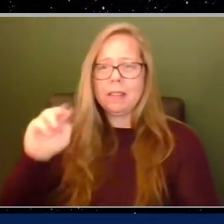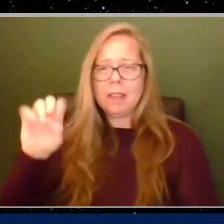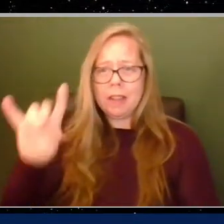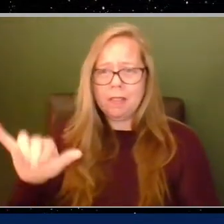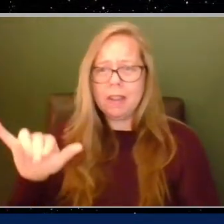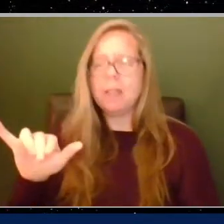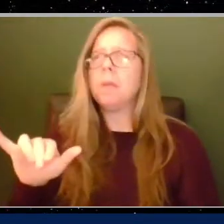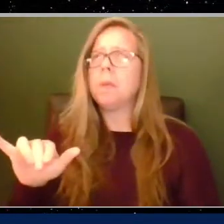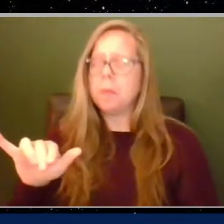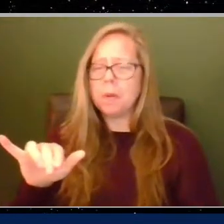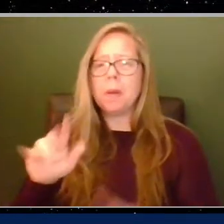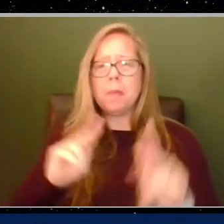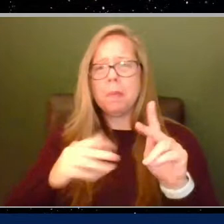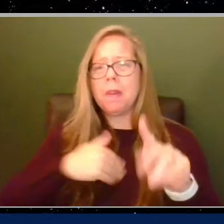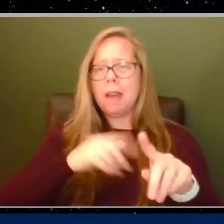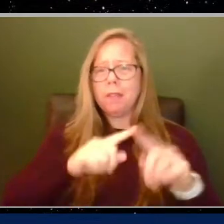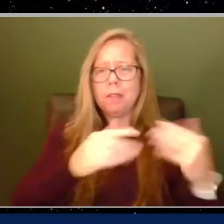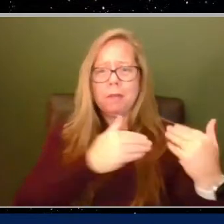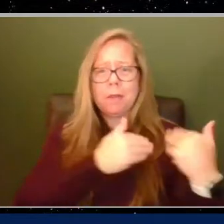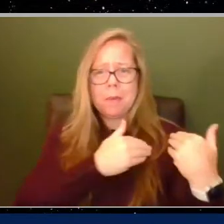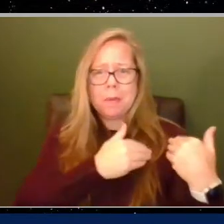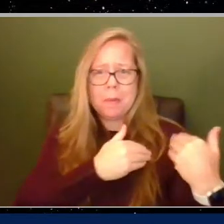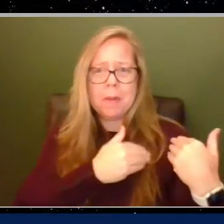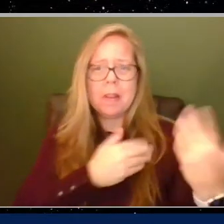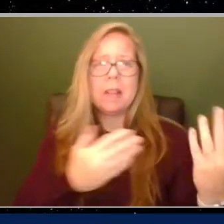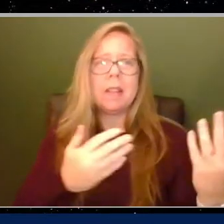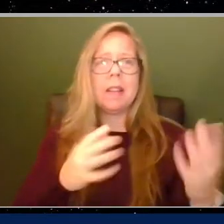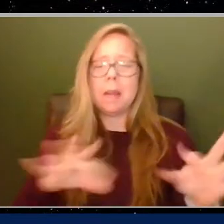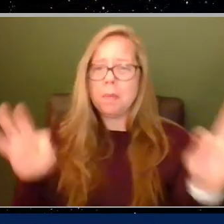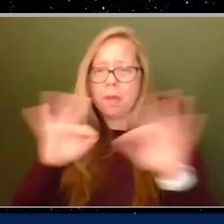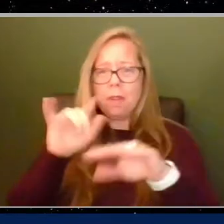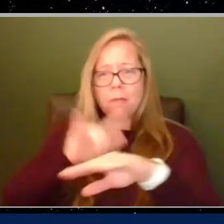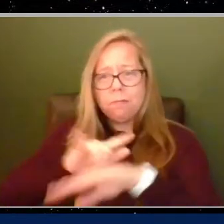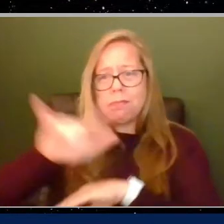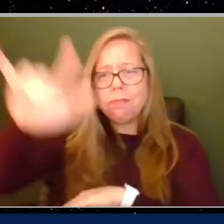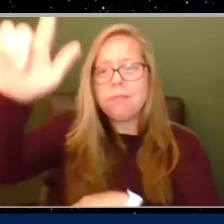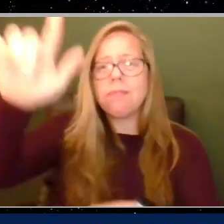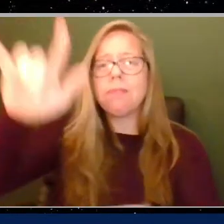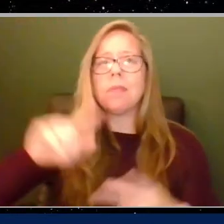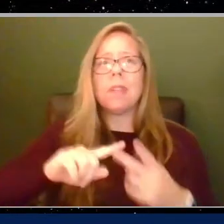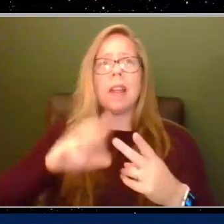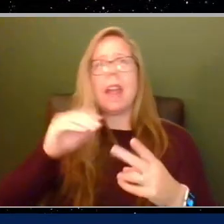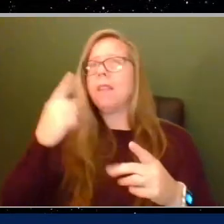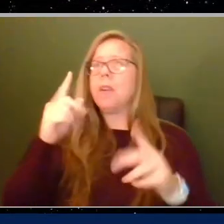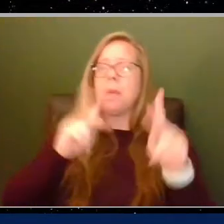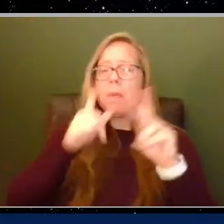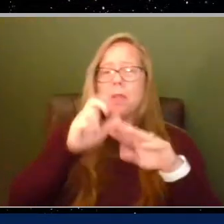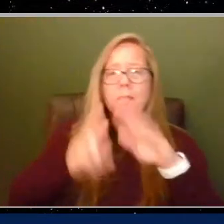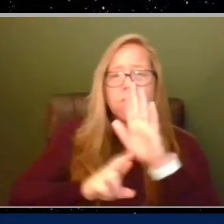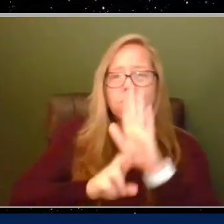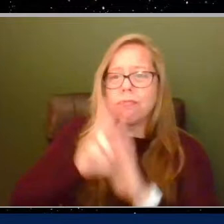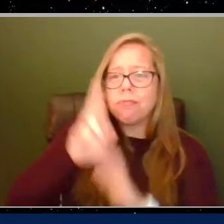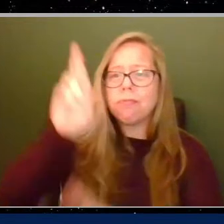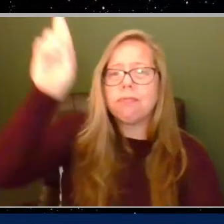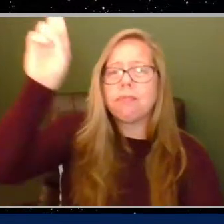a big part of flying airplanes for the Navy. And it's a big part for astronauts too. Yep.